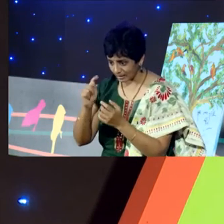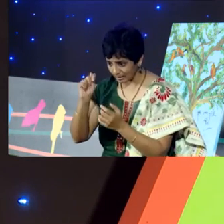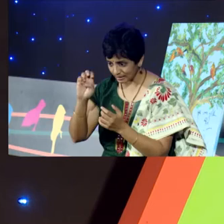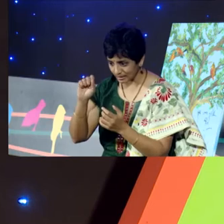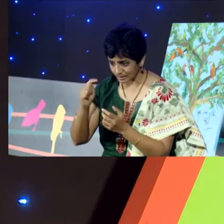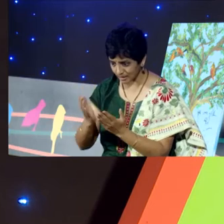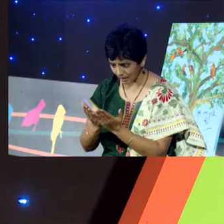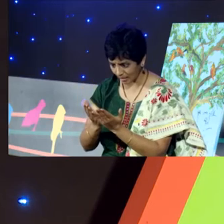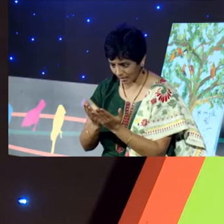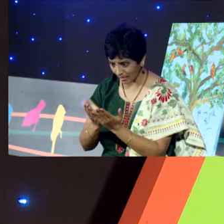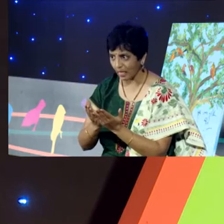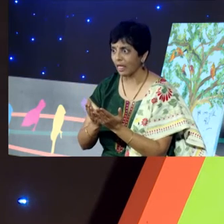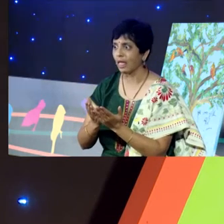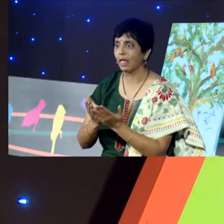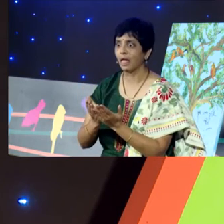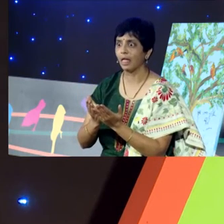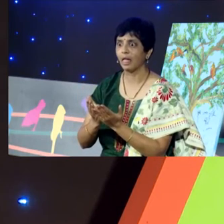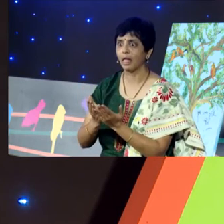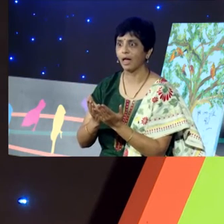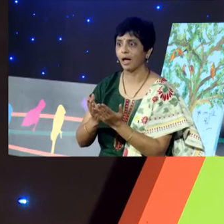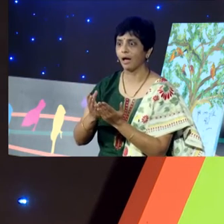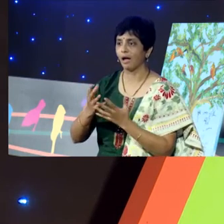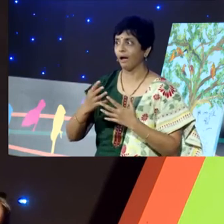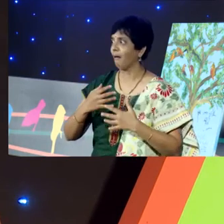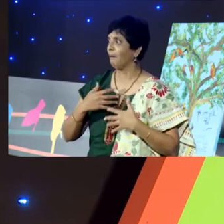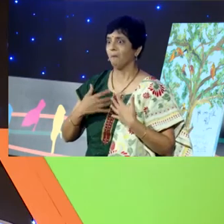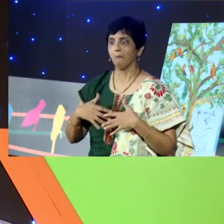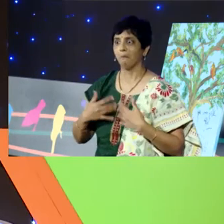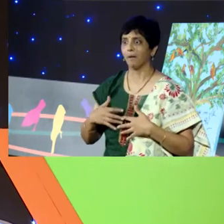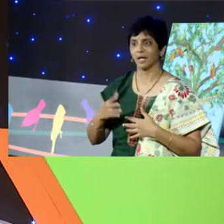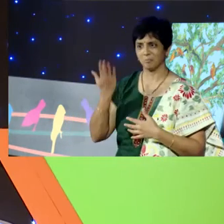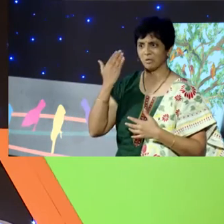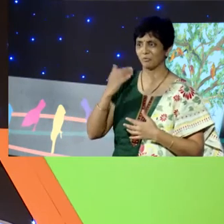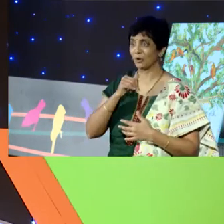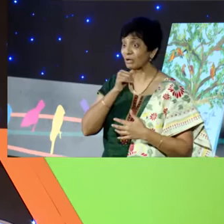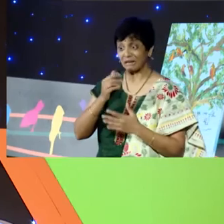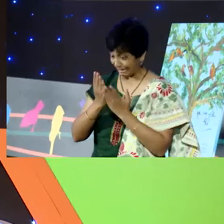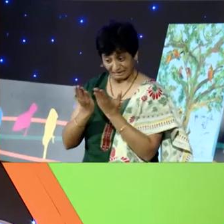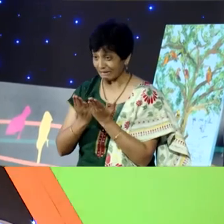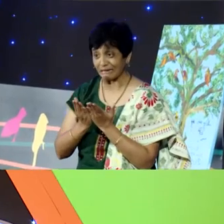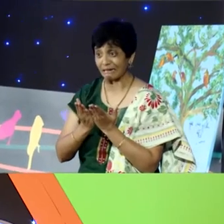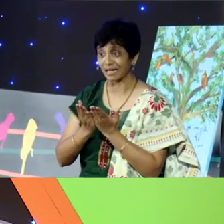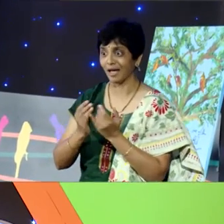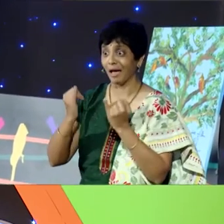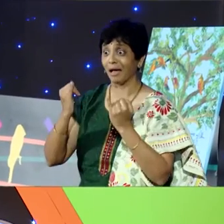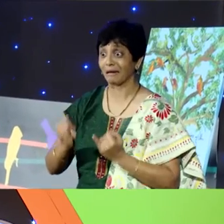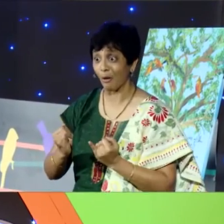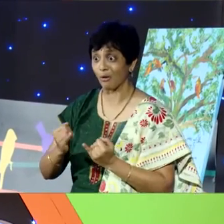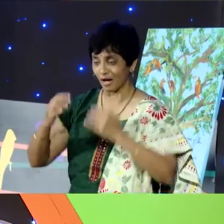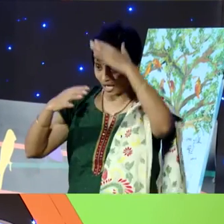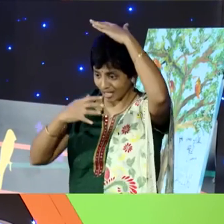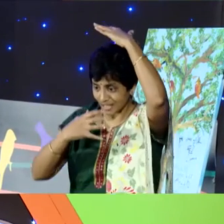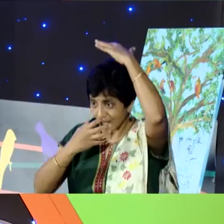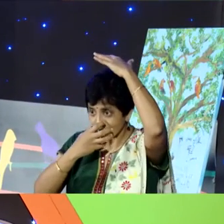principle, Boyle's law, Yevo and all that. But because I was so passionate about diving, that physics started making sense